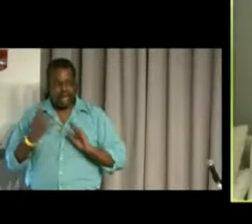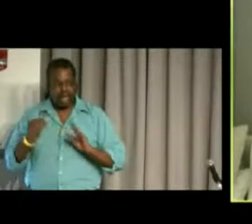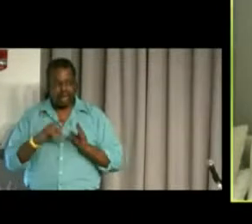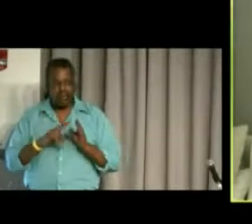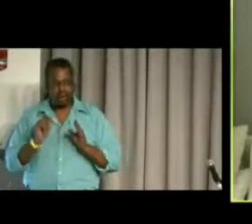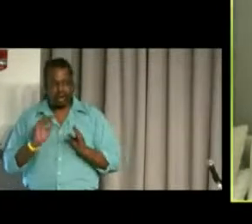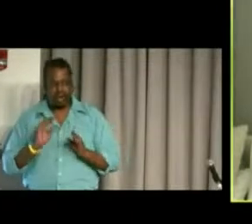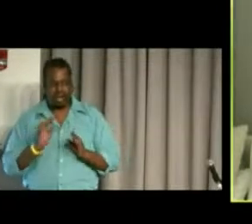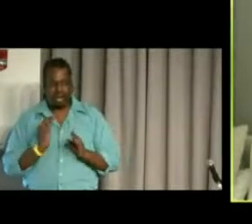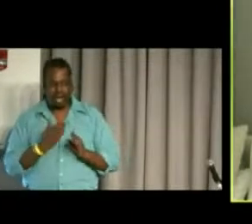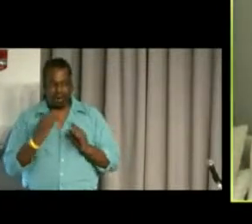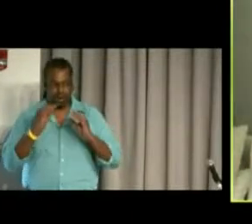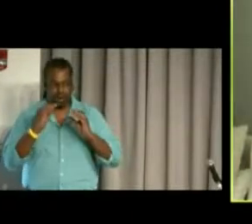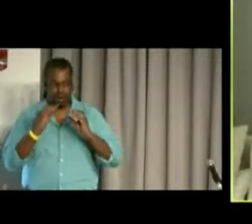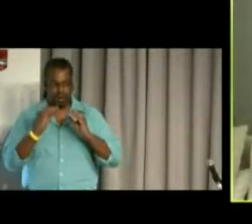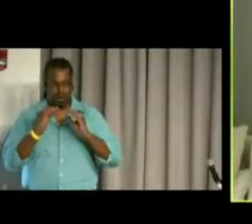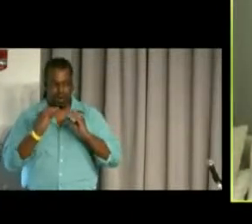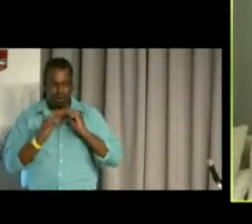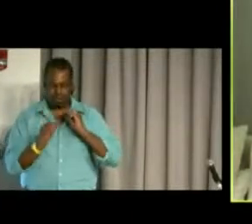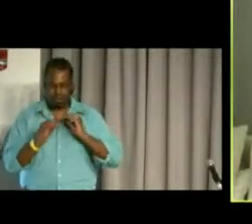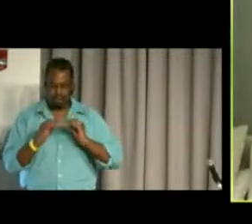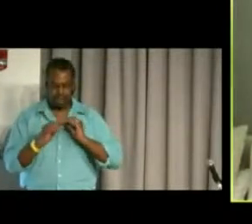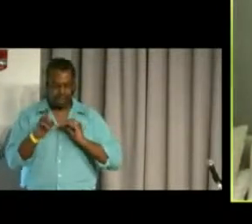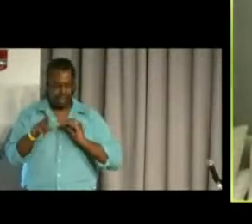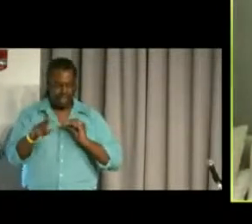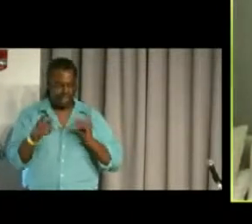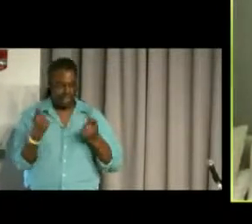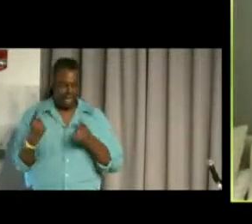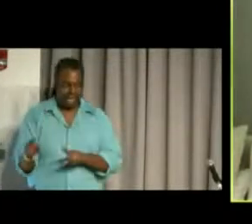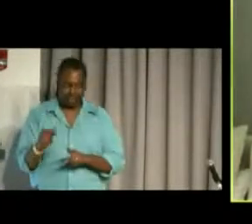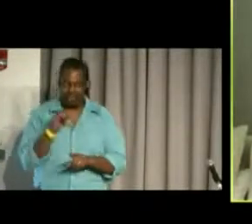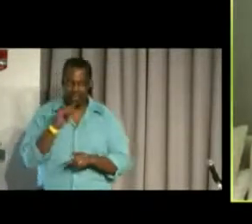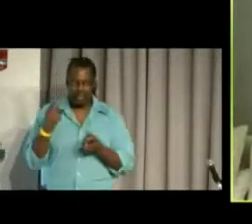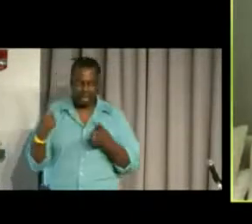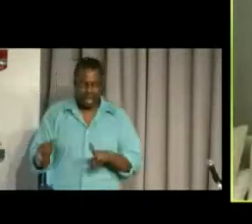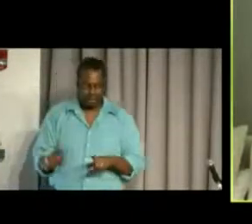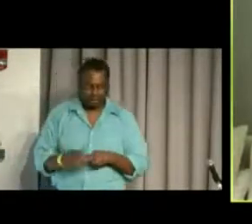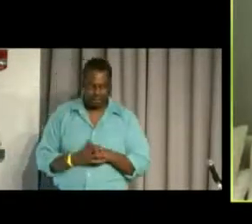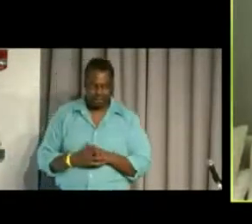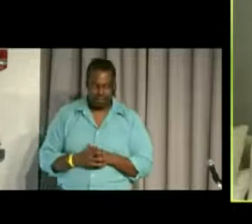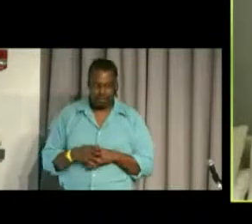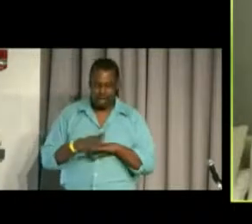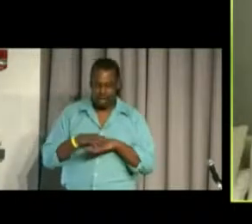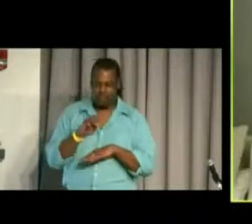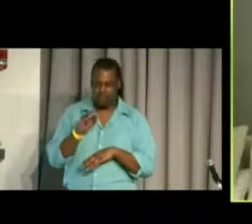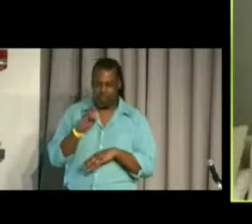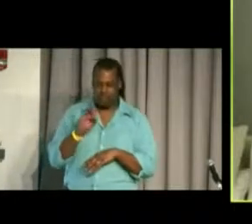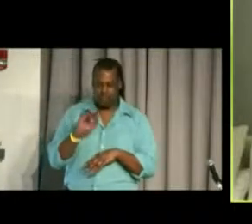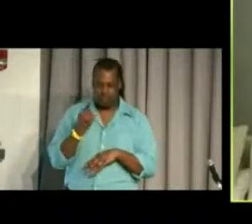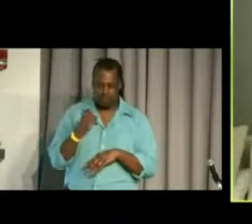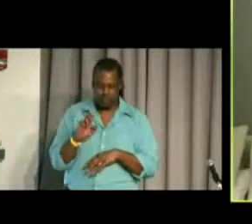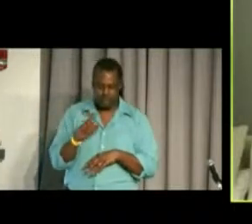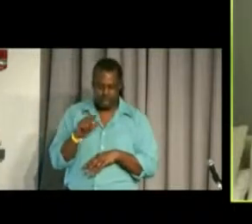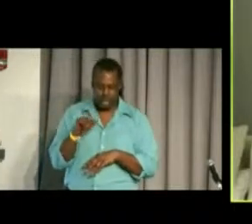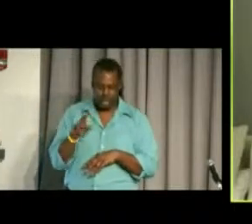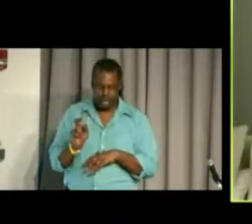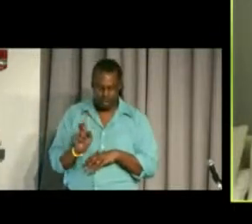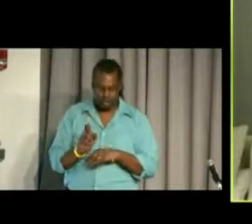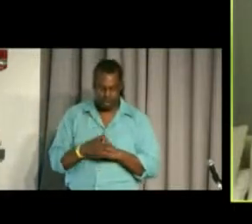our repairs of what needs to happen in our piping and sewage lines. And that